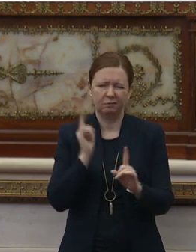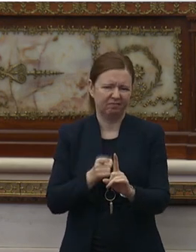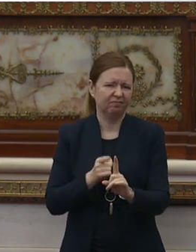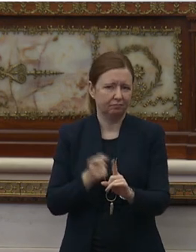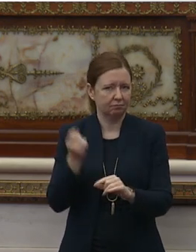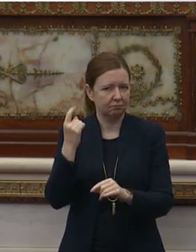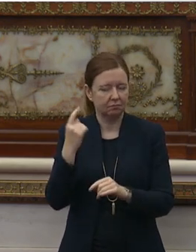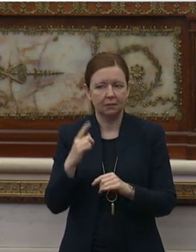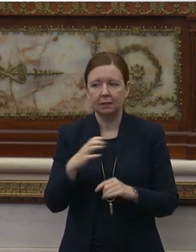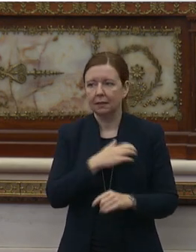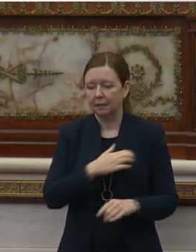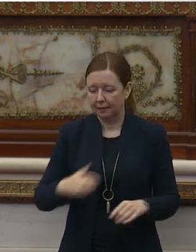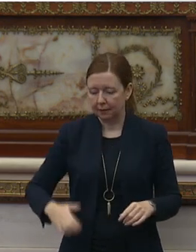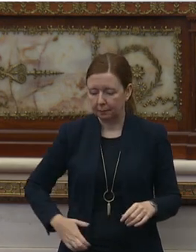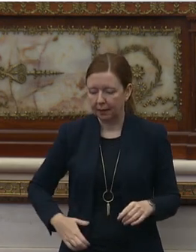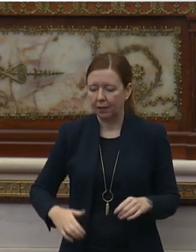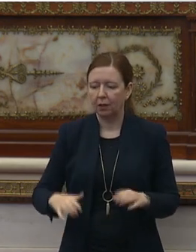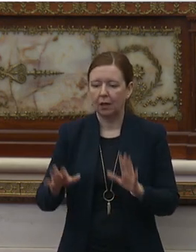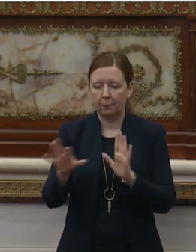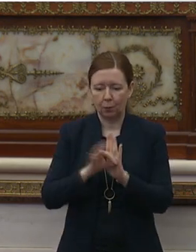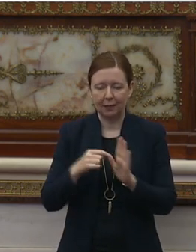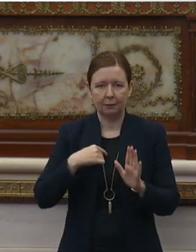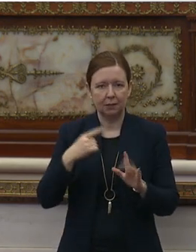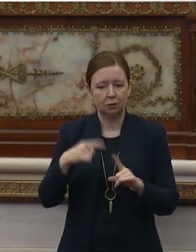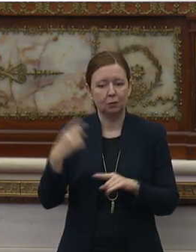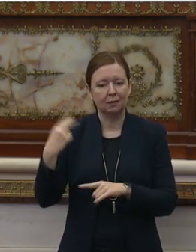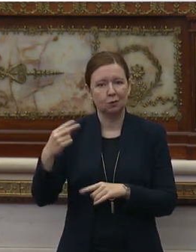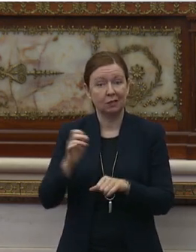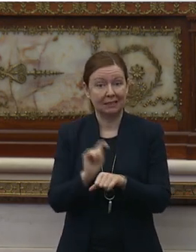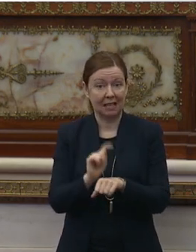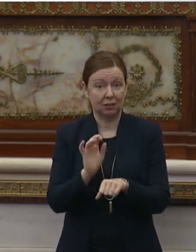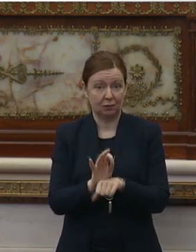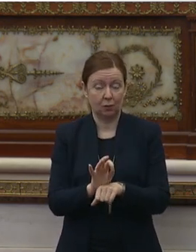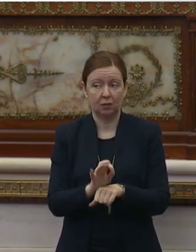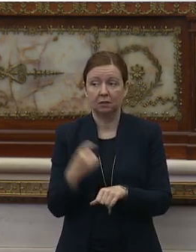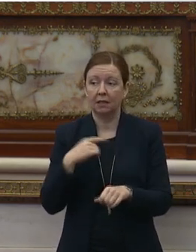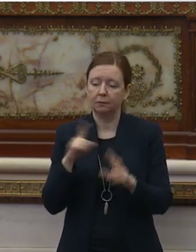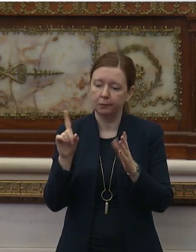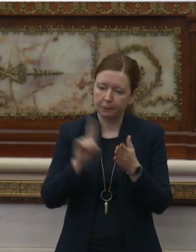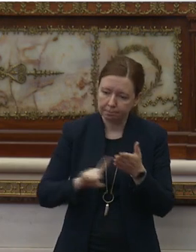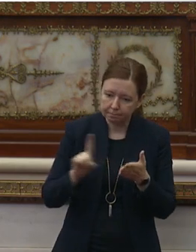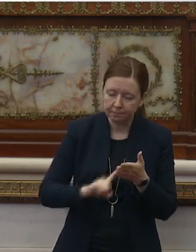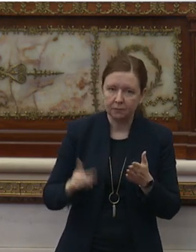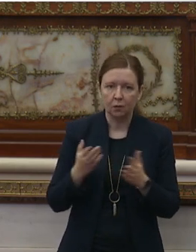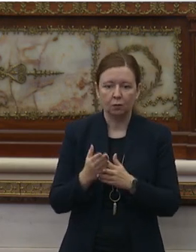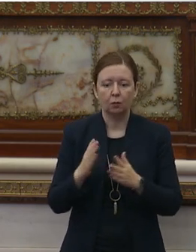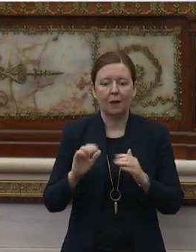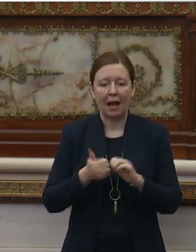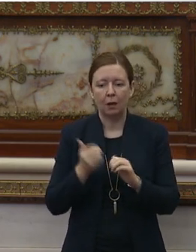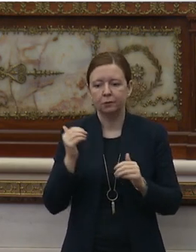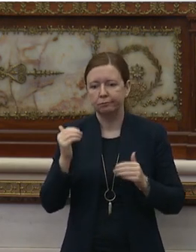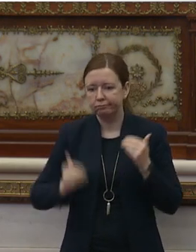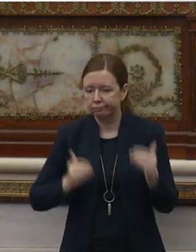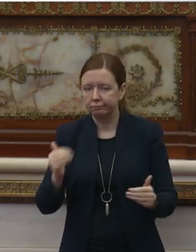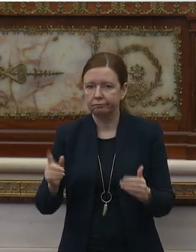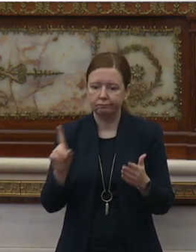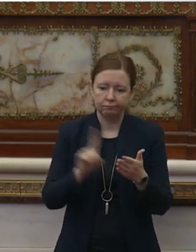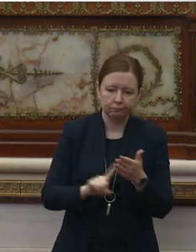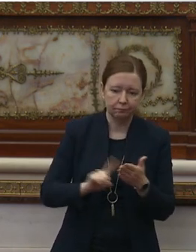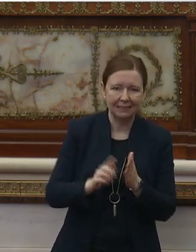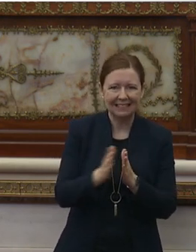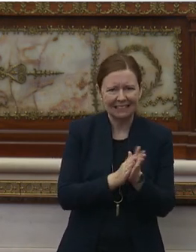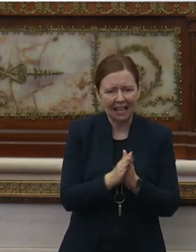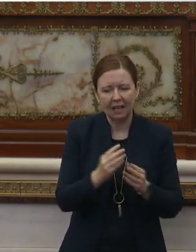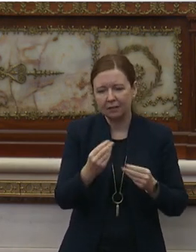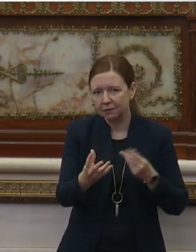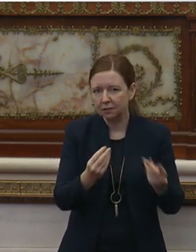reference, the mayor had appointed me to the historic task force as we were looking through how to go and look at incentives and how we